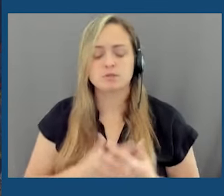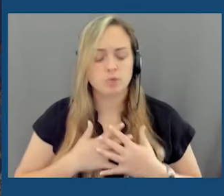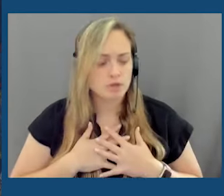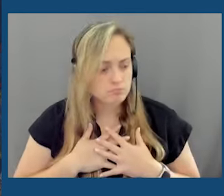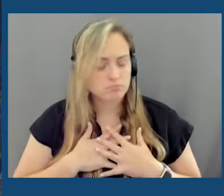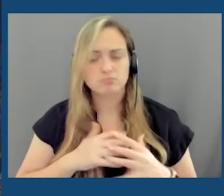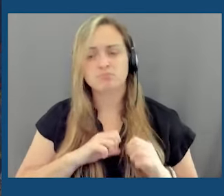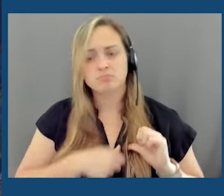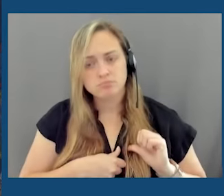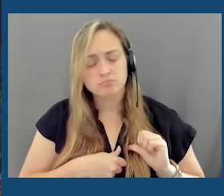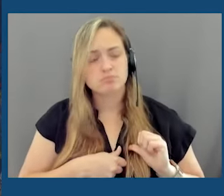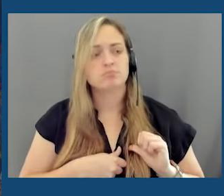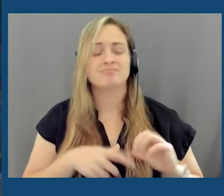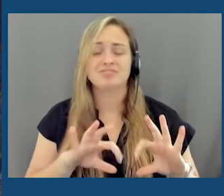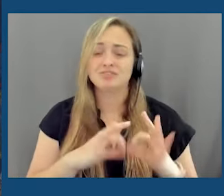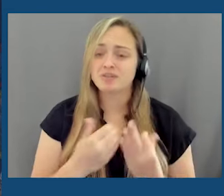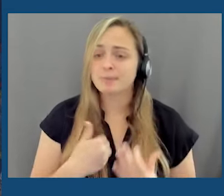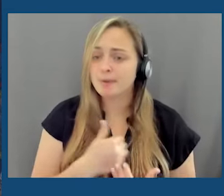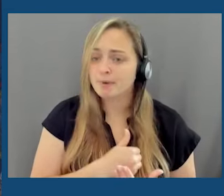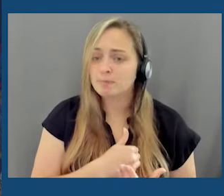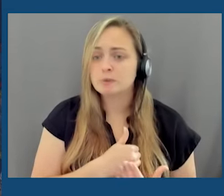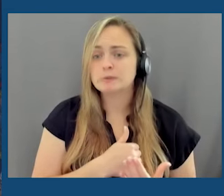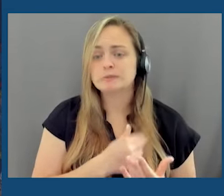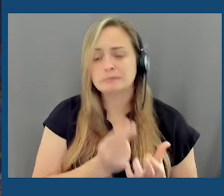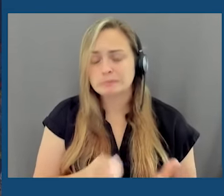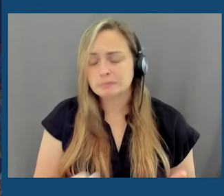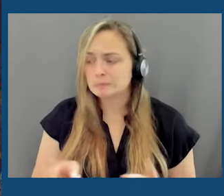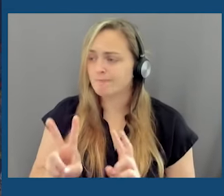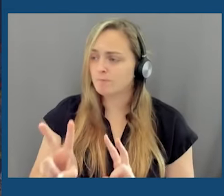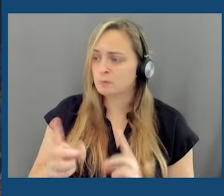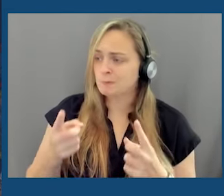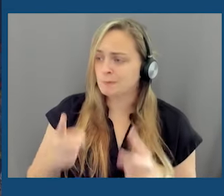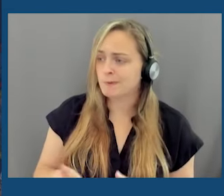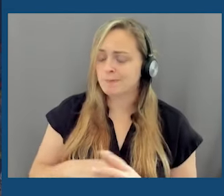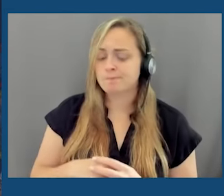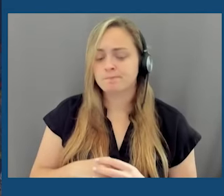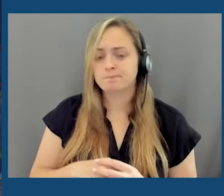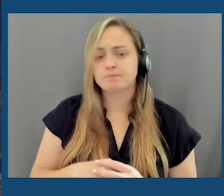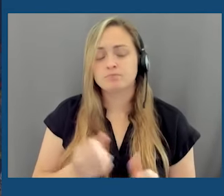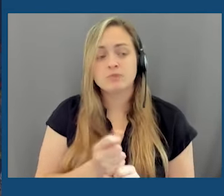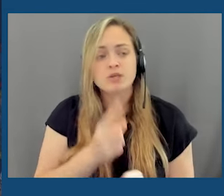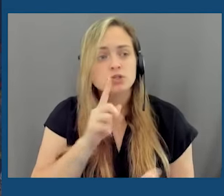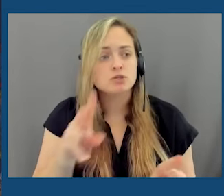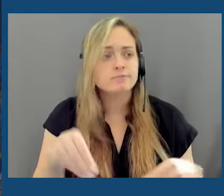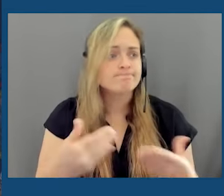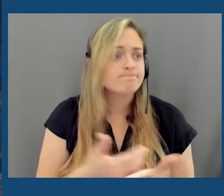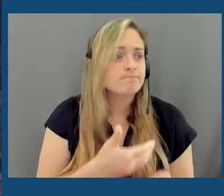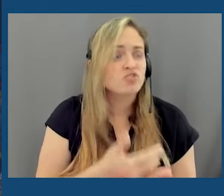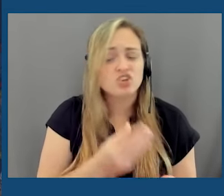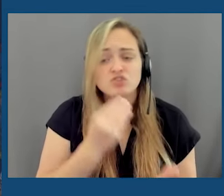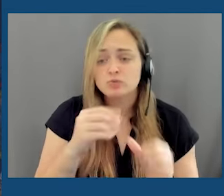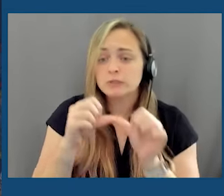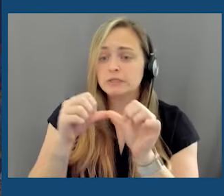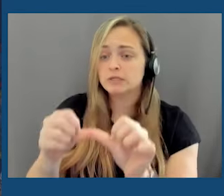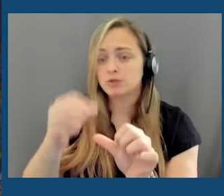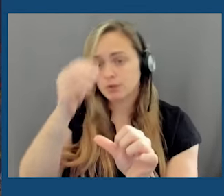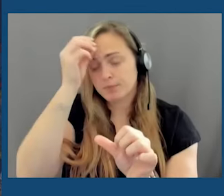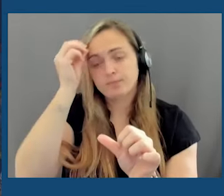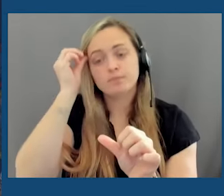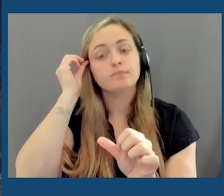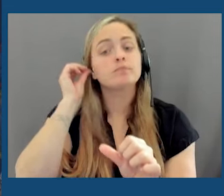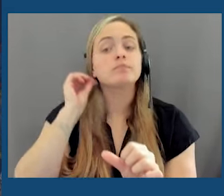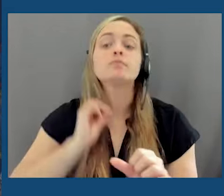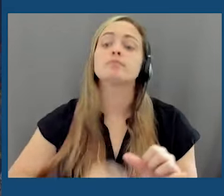they buried their loved ones. We ensured that the supply of fresh food continues into the Cold